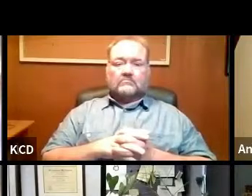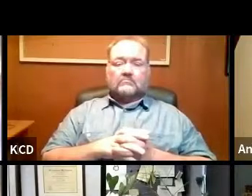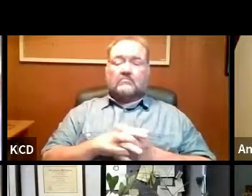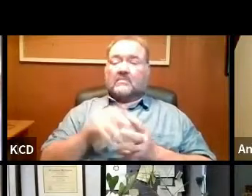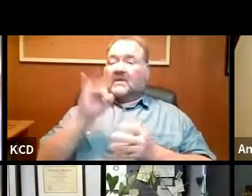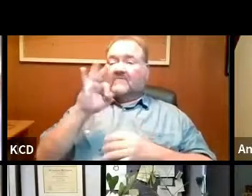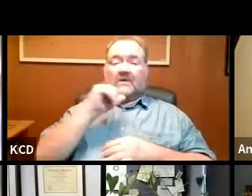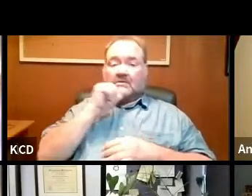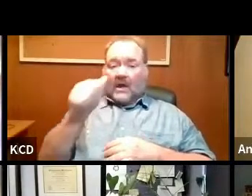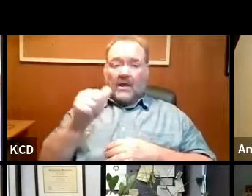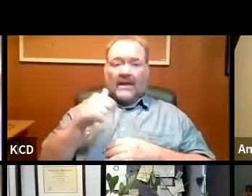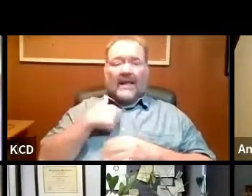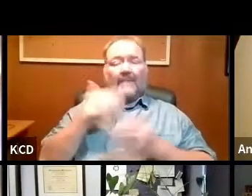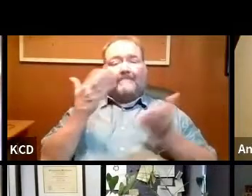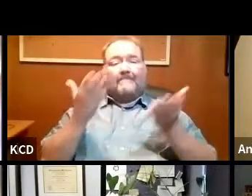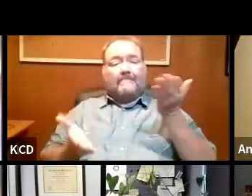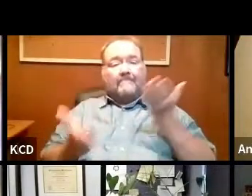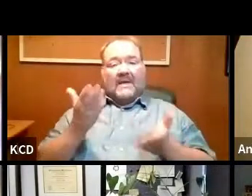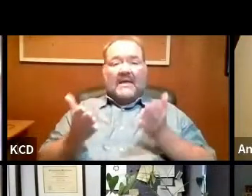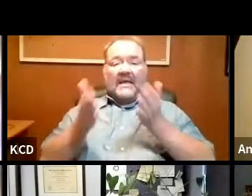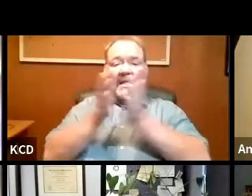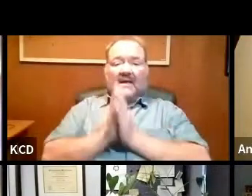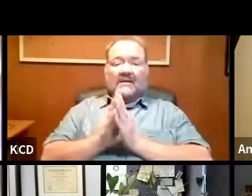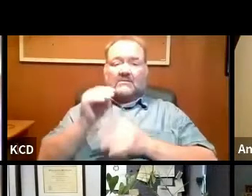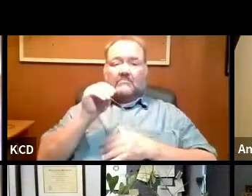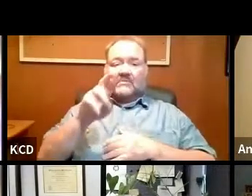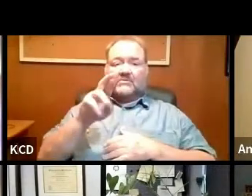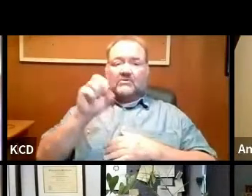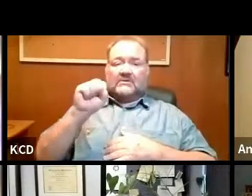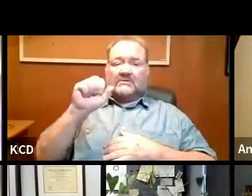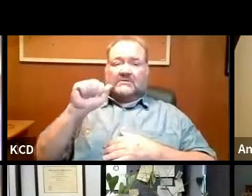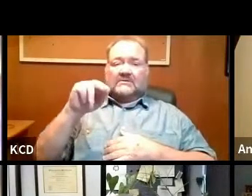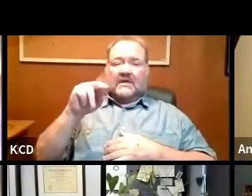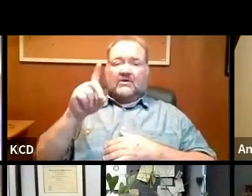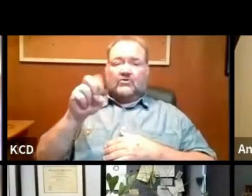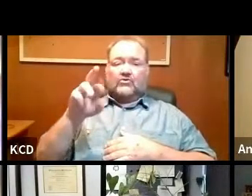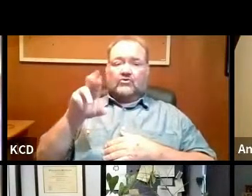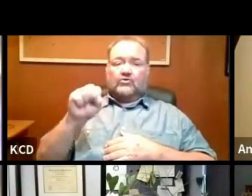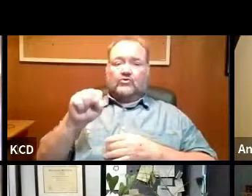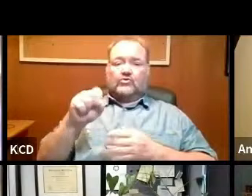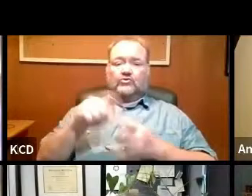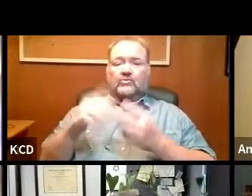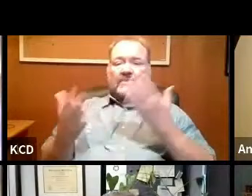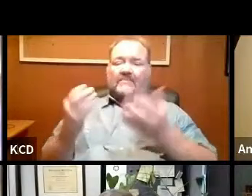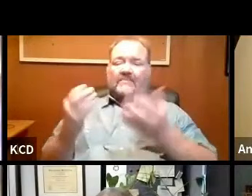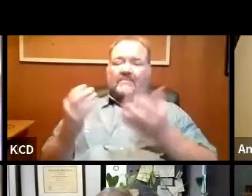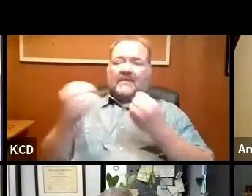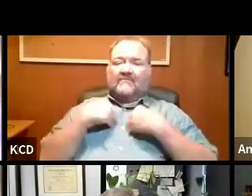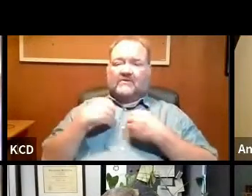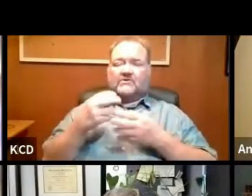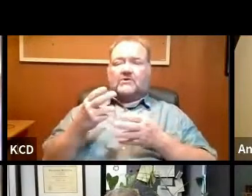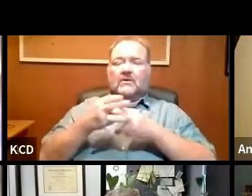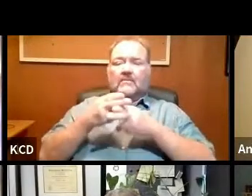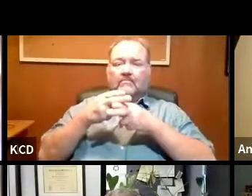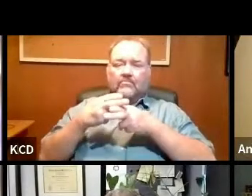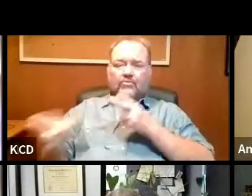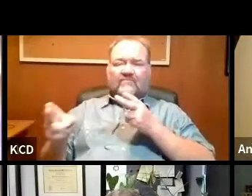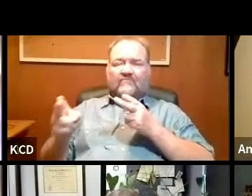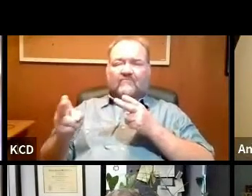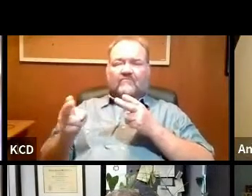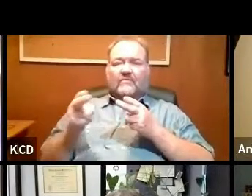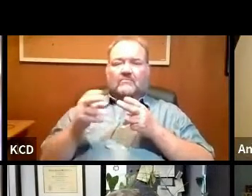If not, I may ask Mr. Sanders to give us maybe a brief review of this and how